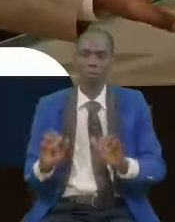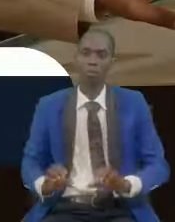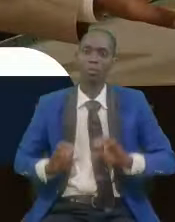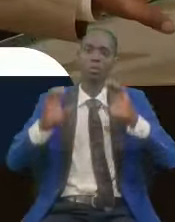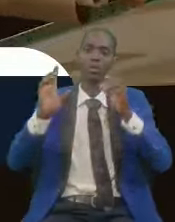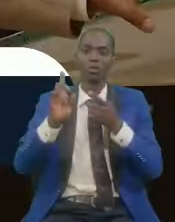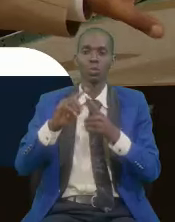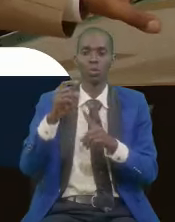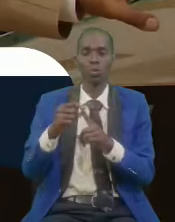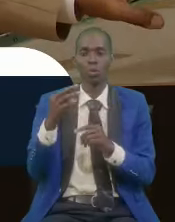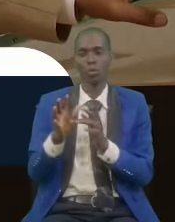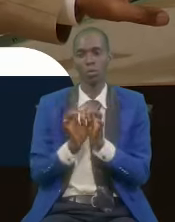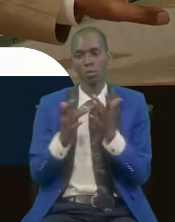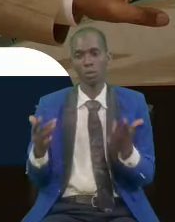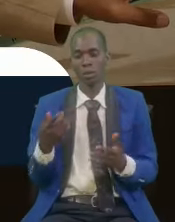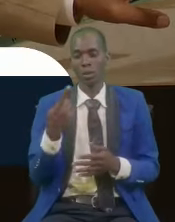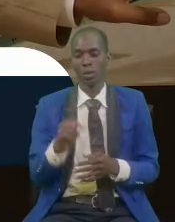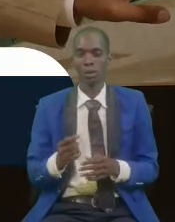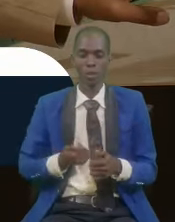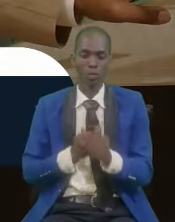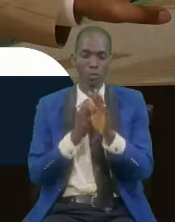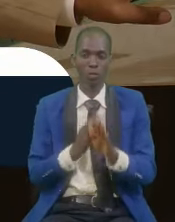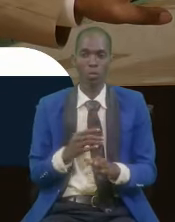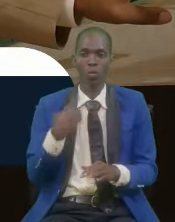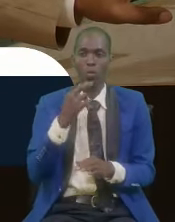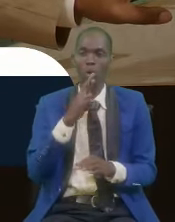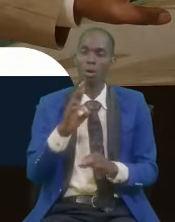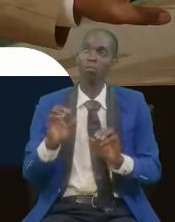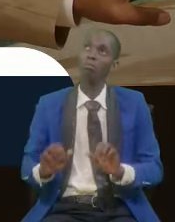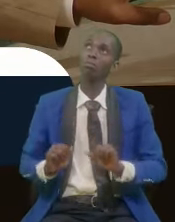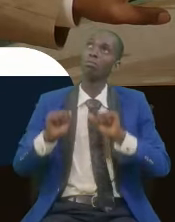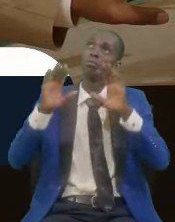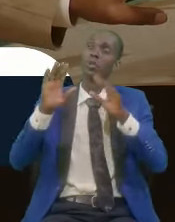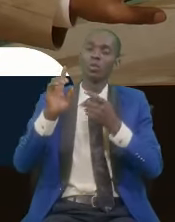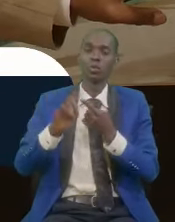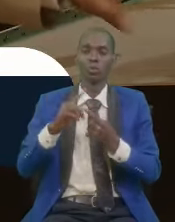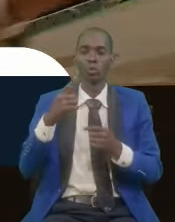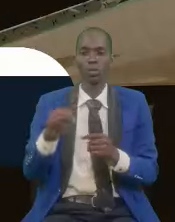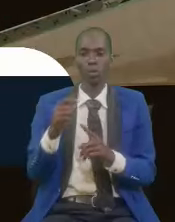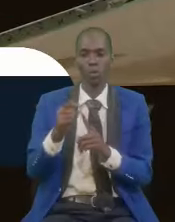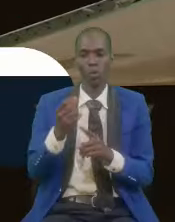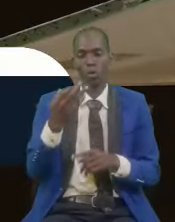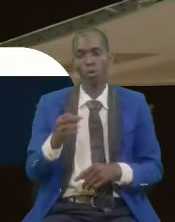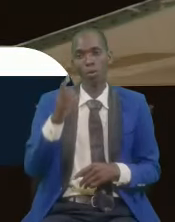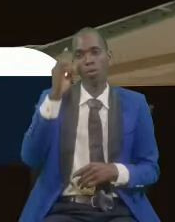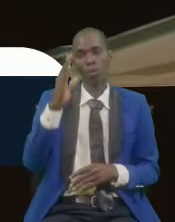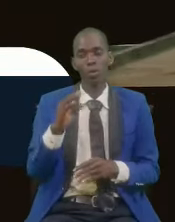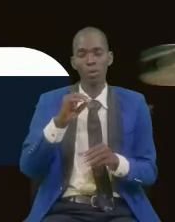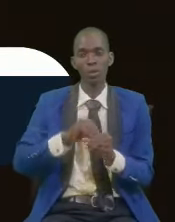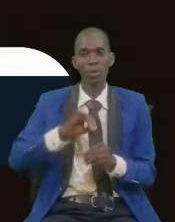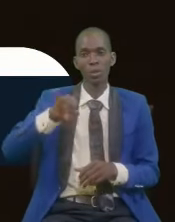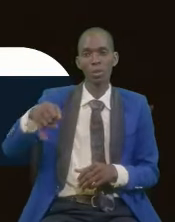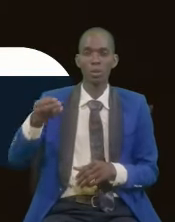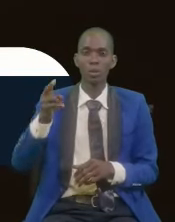the scripture. Disciples who are committed to the word of God. It tells us in